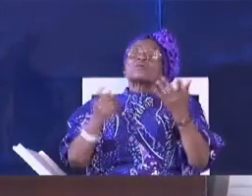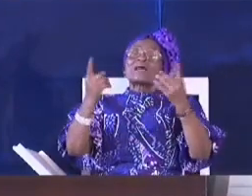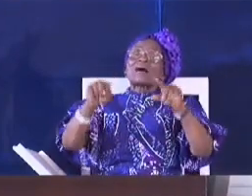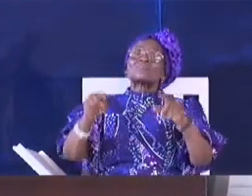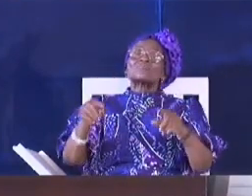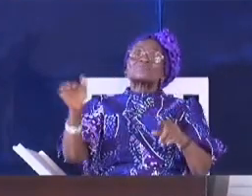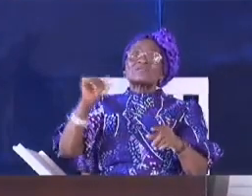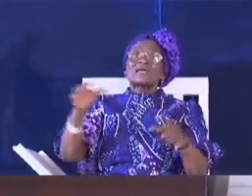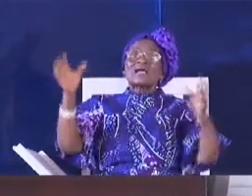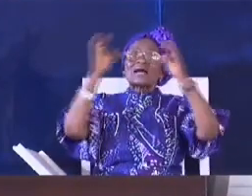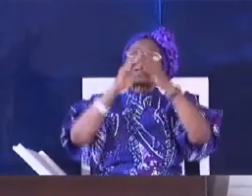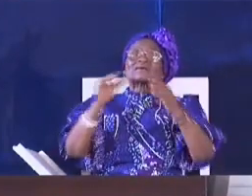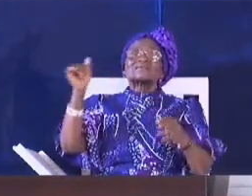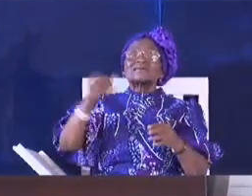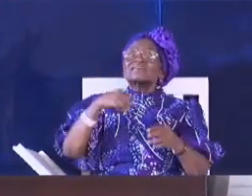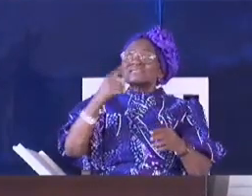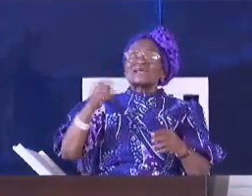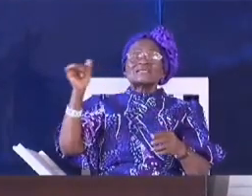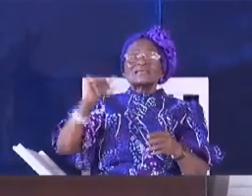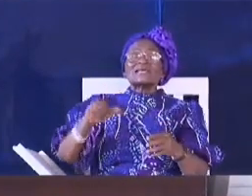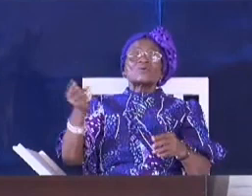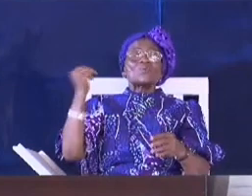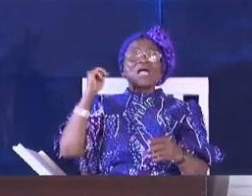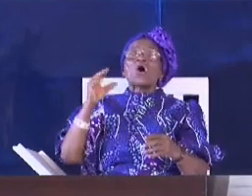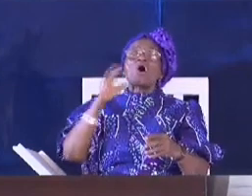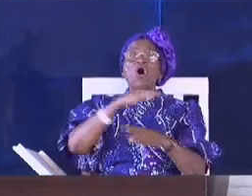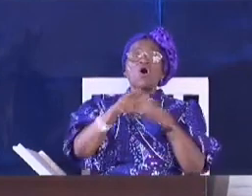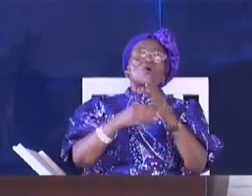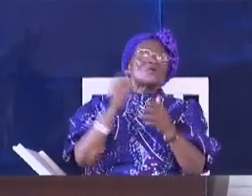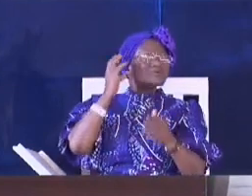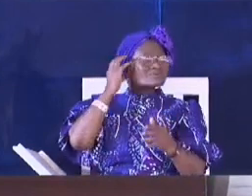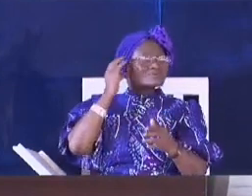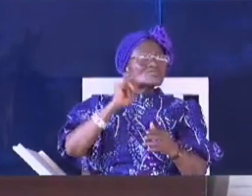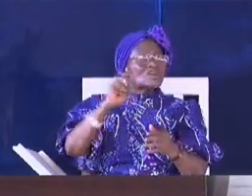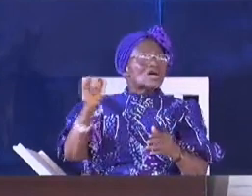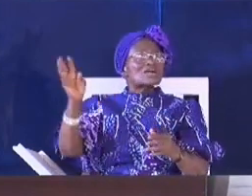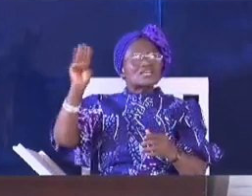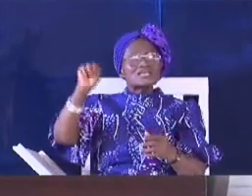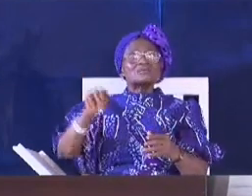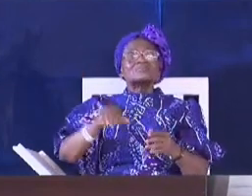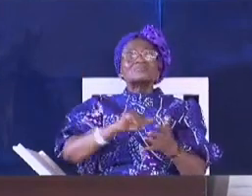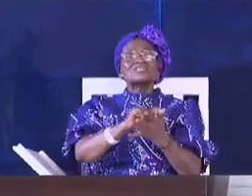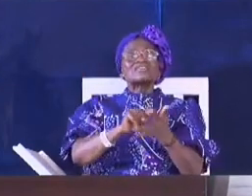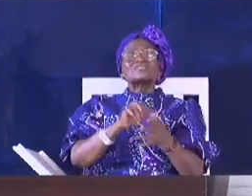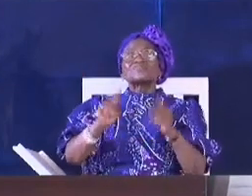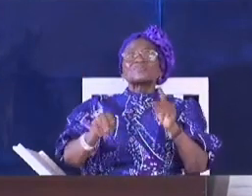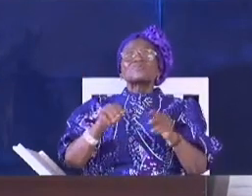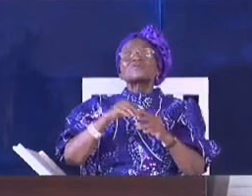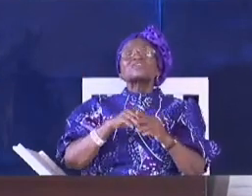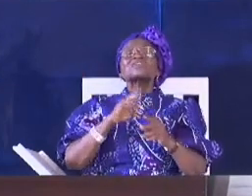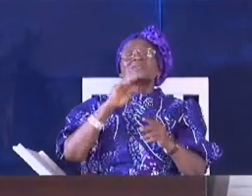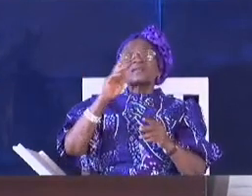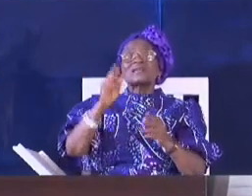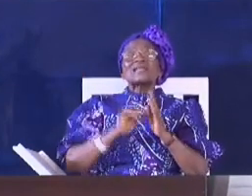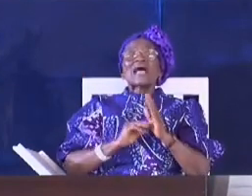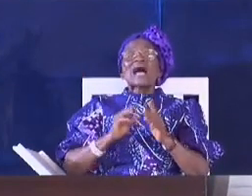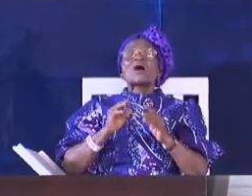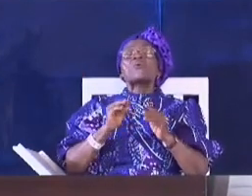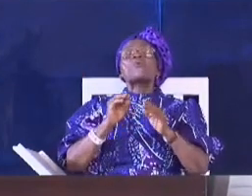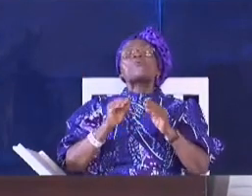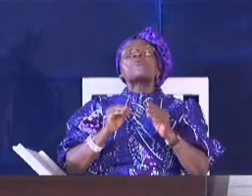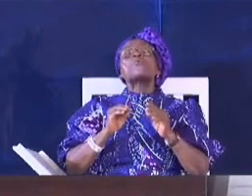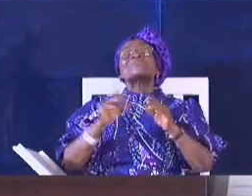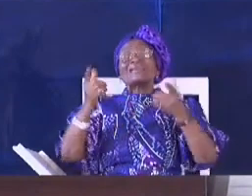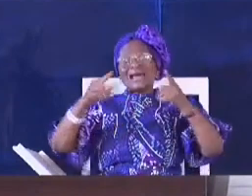they said they were all hearing. These people, in their own languages, they were talking